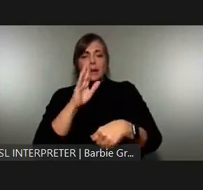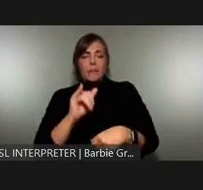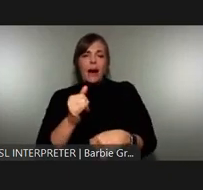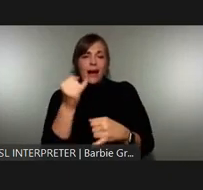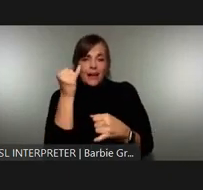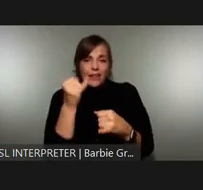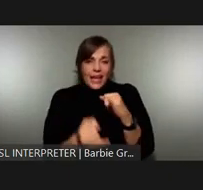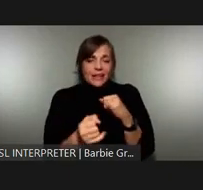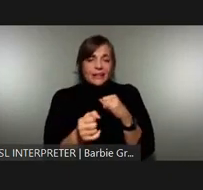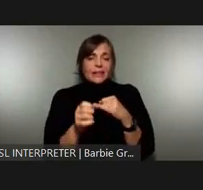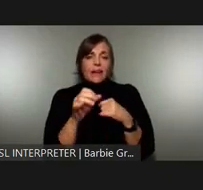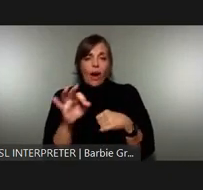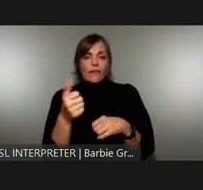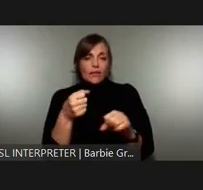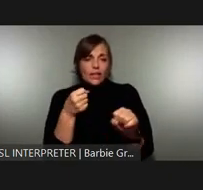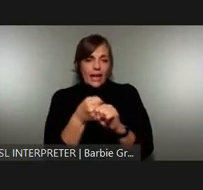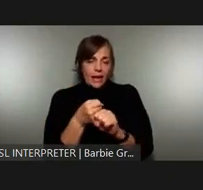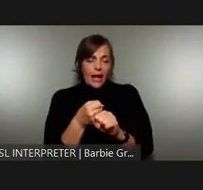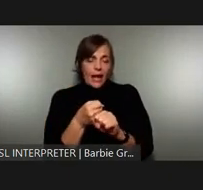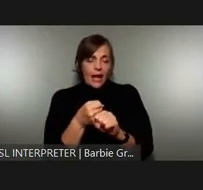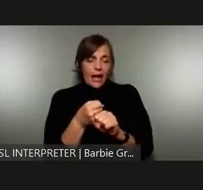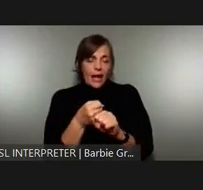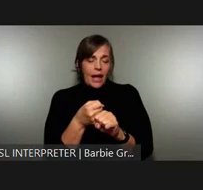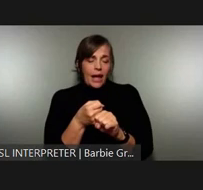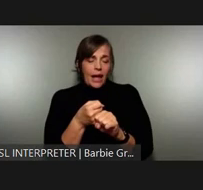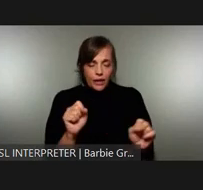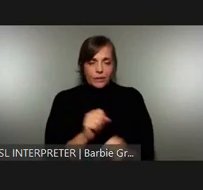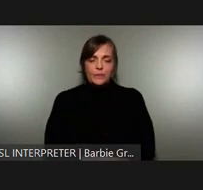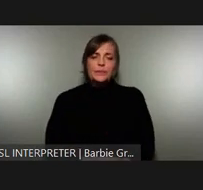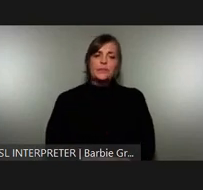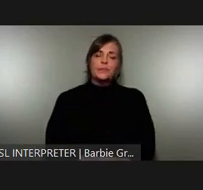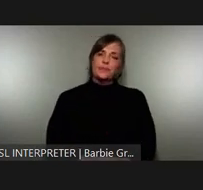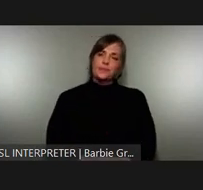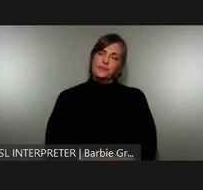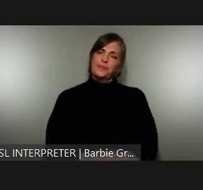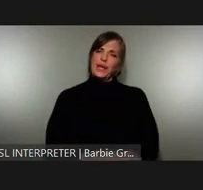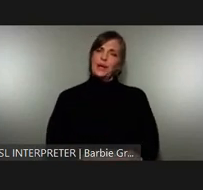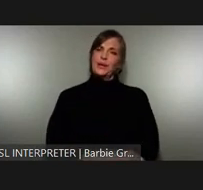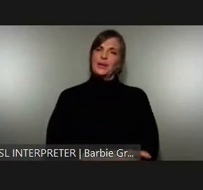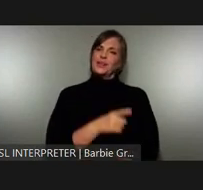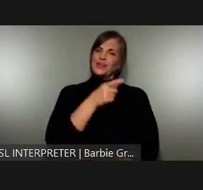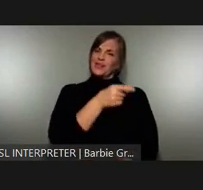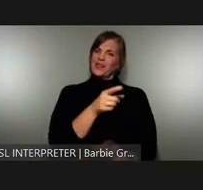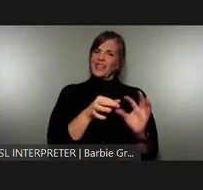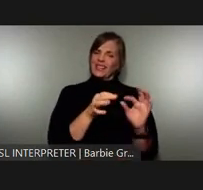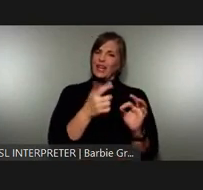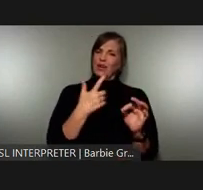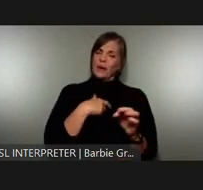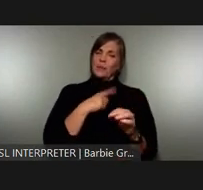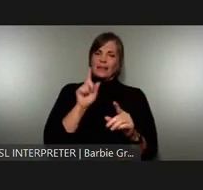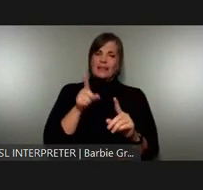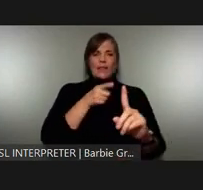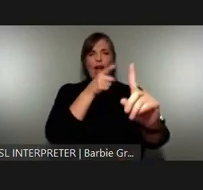on to say it's time that we take our long-range goals and act with urgency to be able to achieve